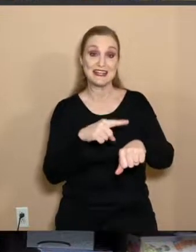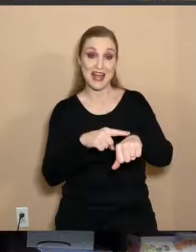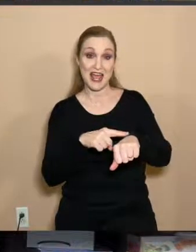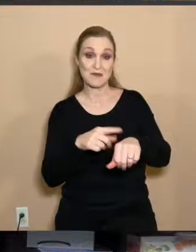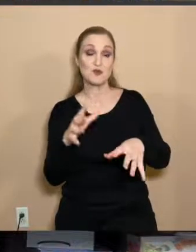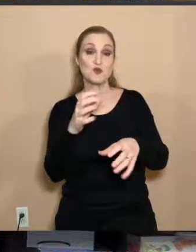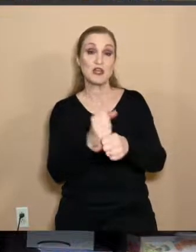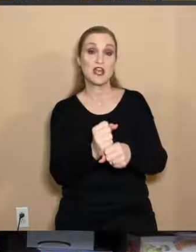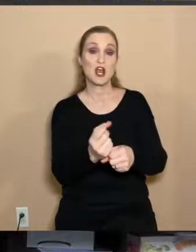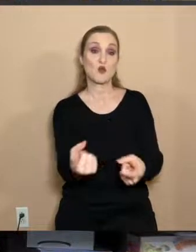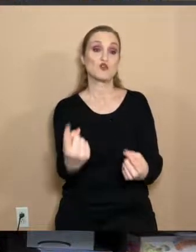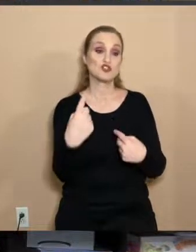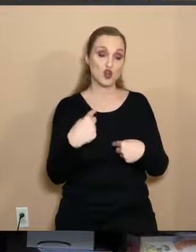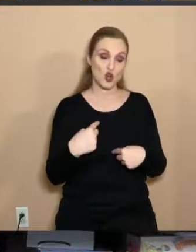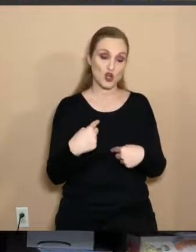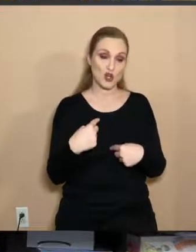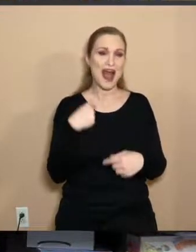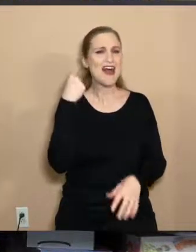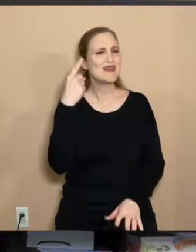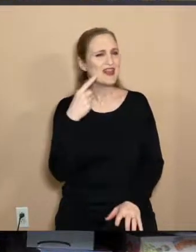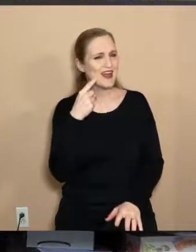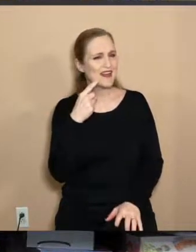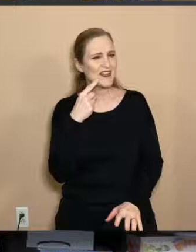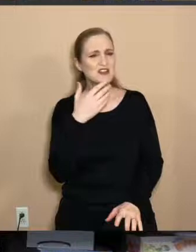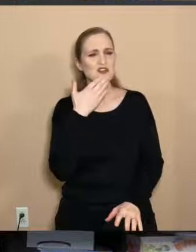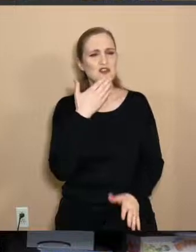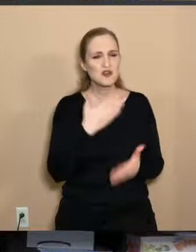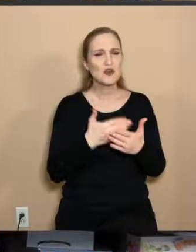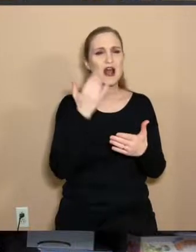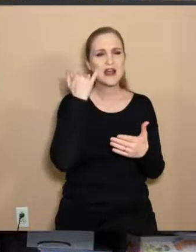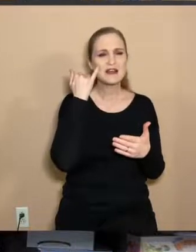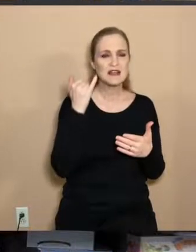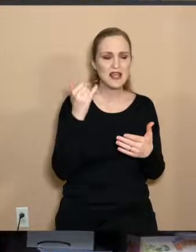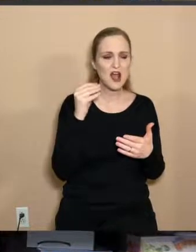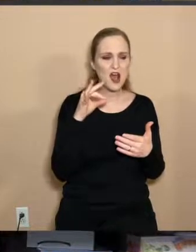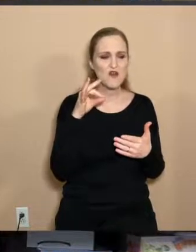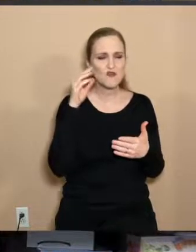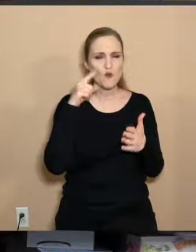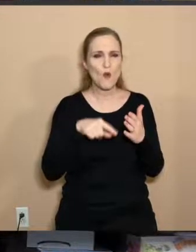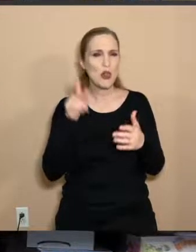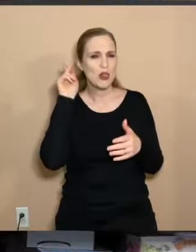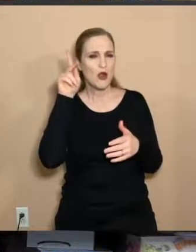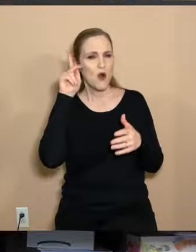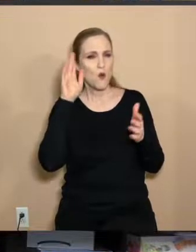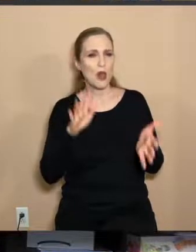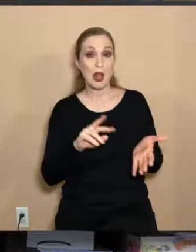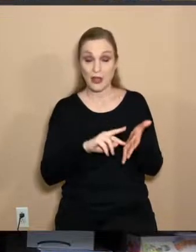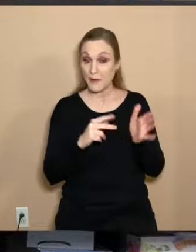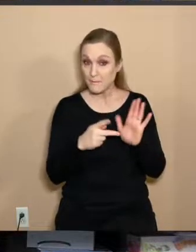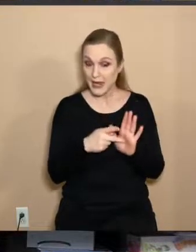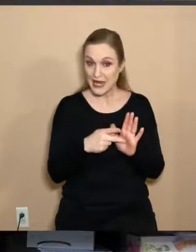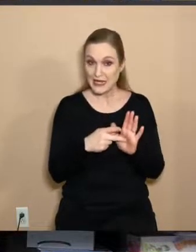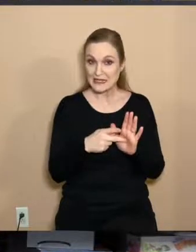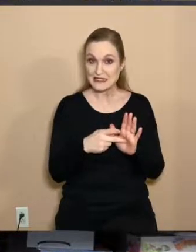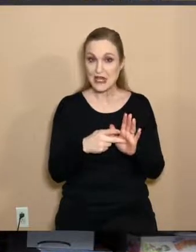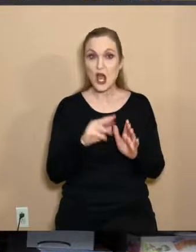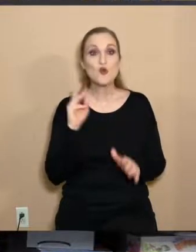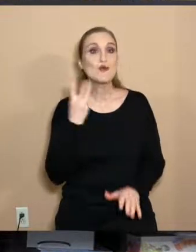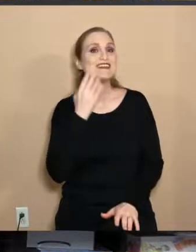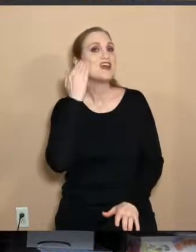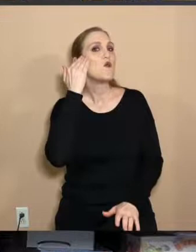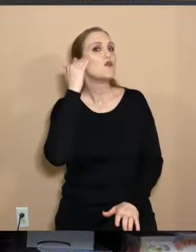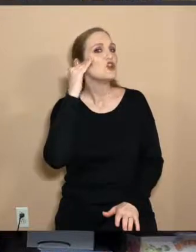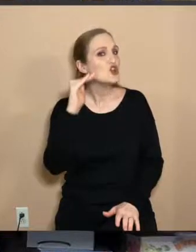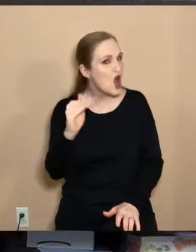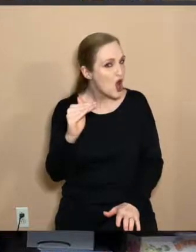return." And I think that does a pretty good job of capturing what the Qoheleth is saying here, that even though we don't